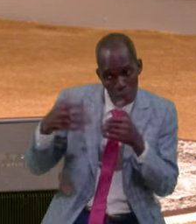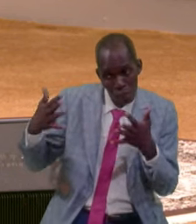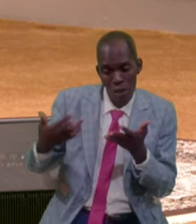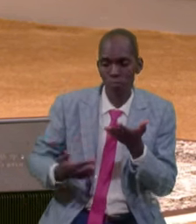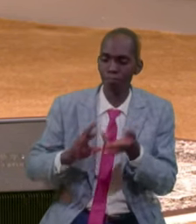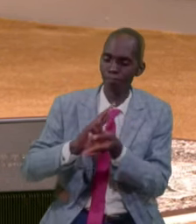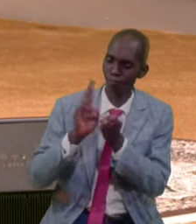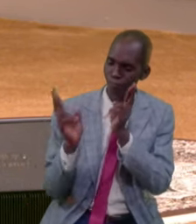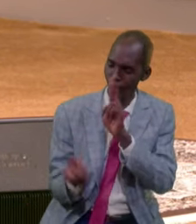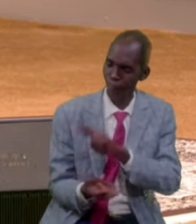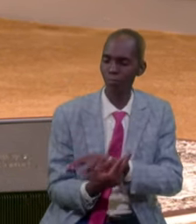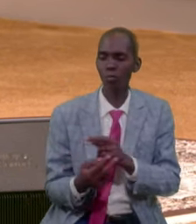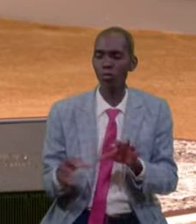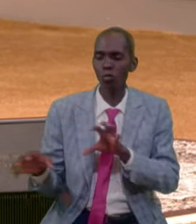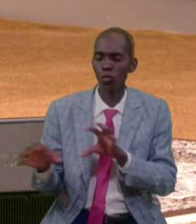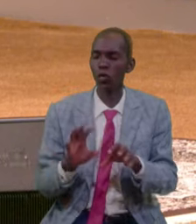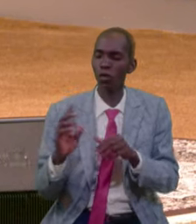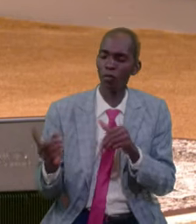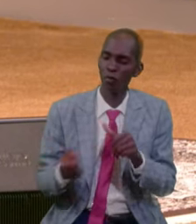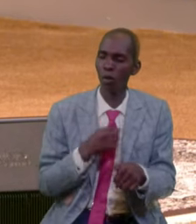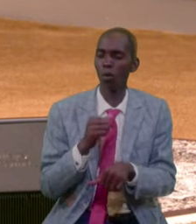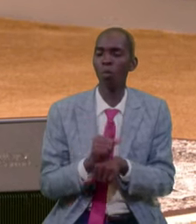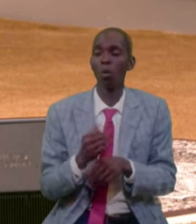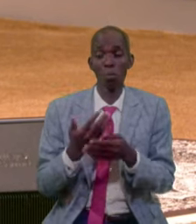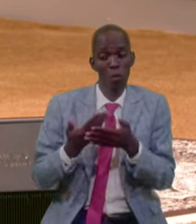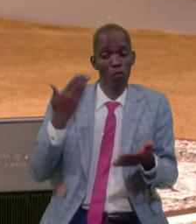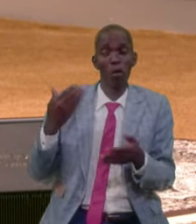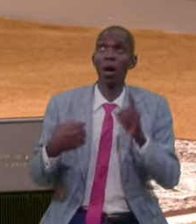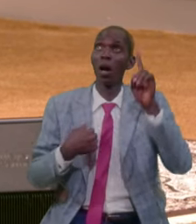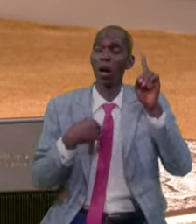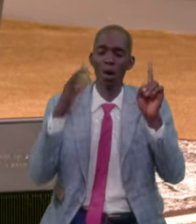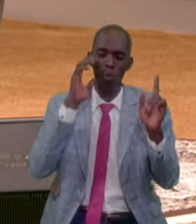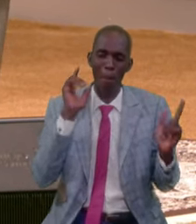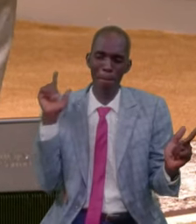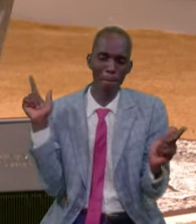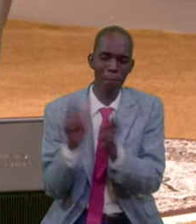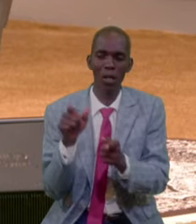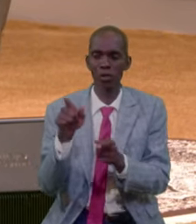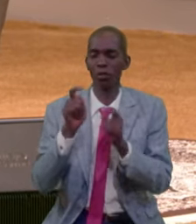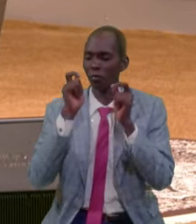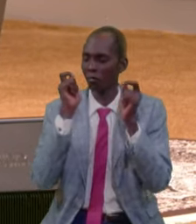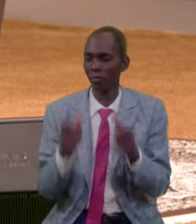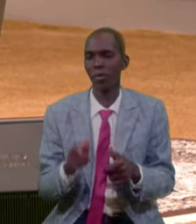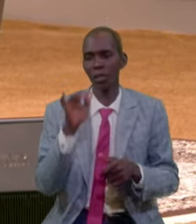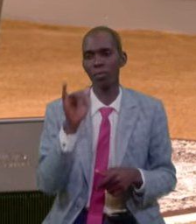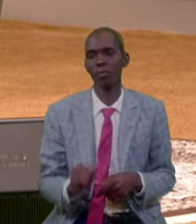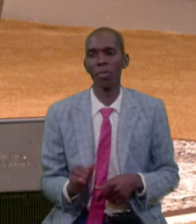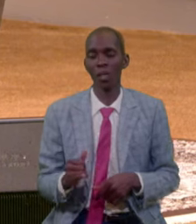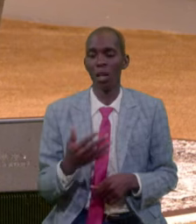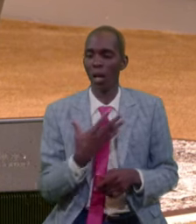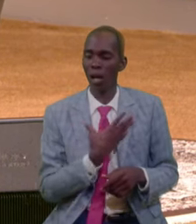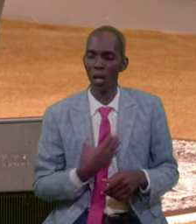or else I will come unto thee quickly and will remove